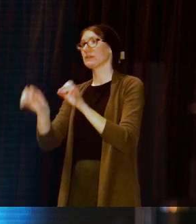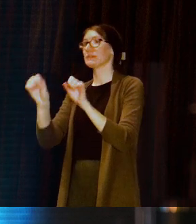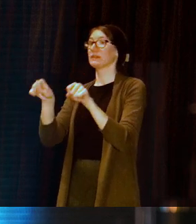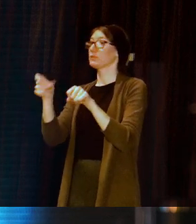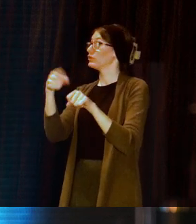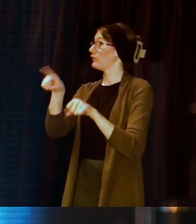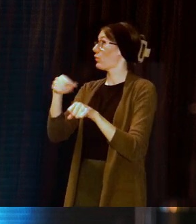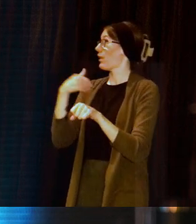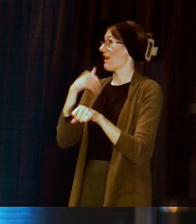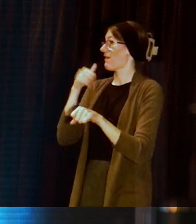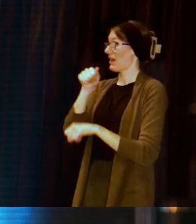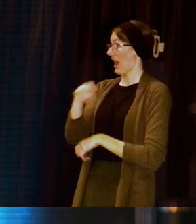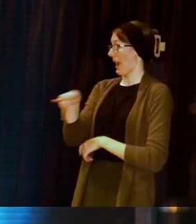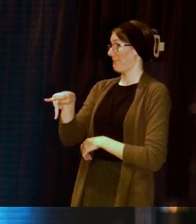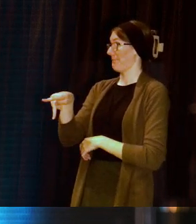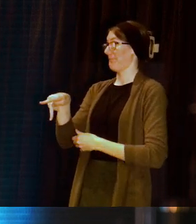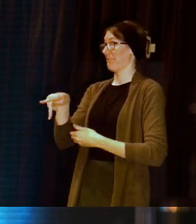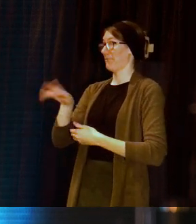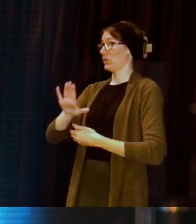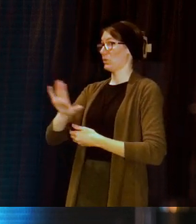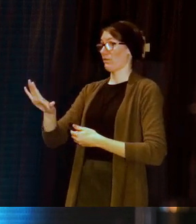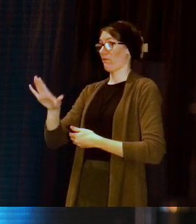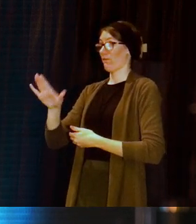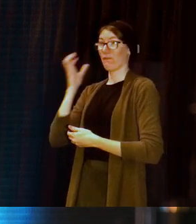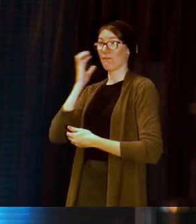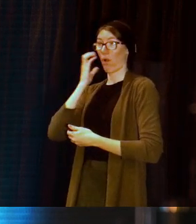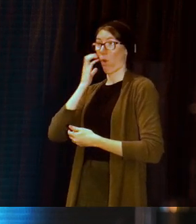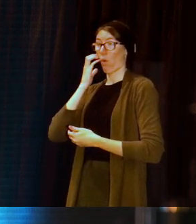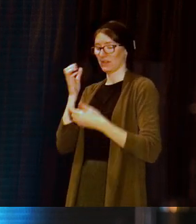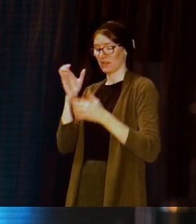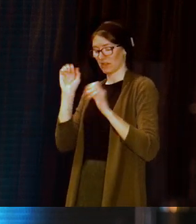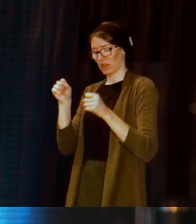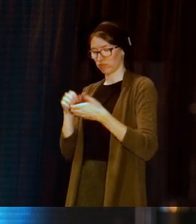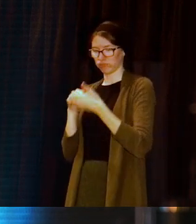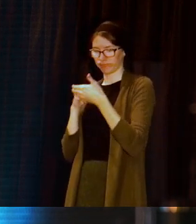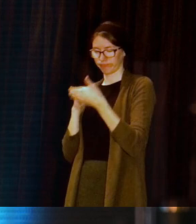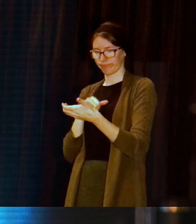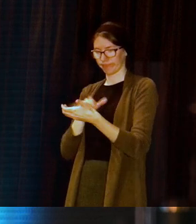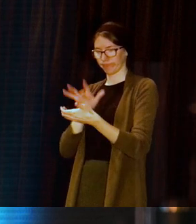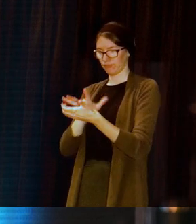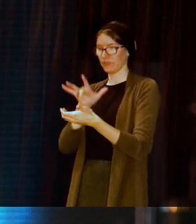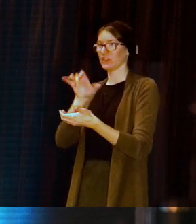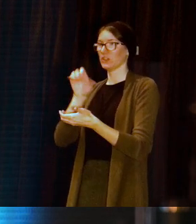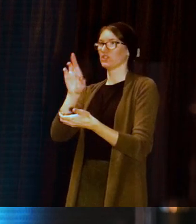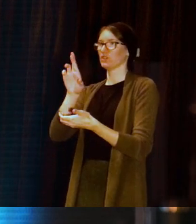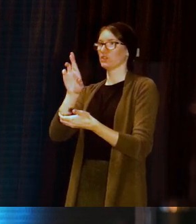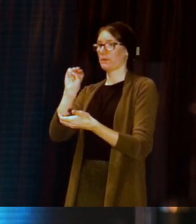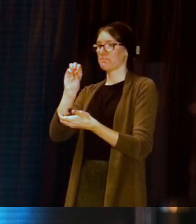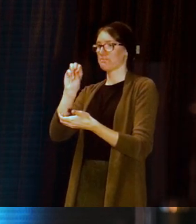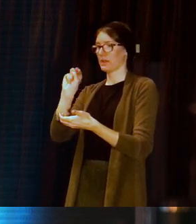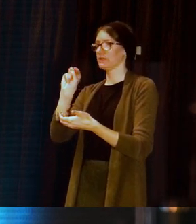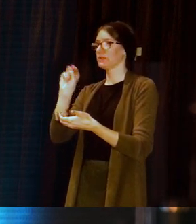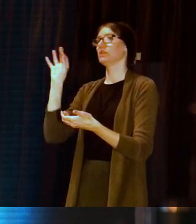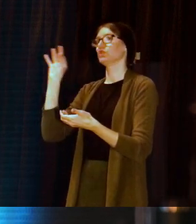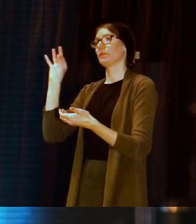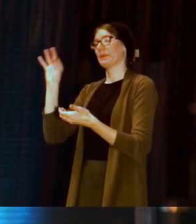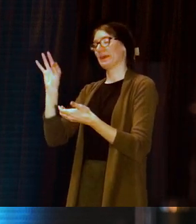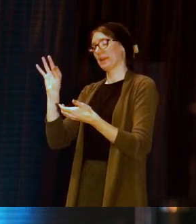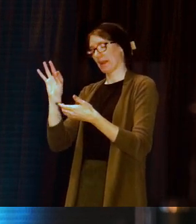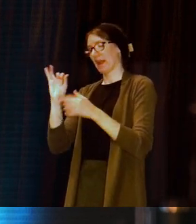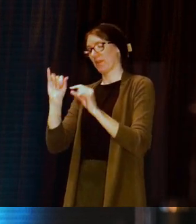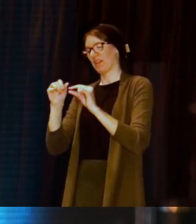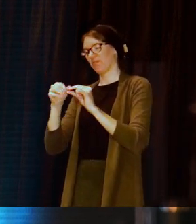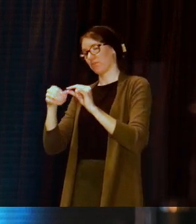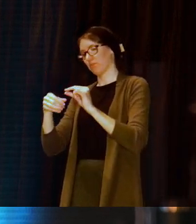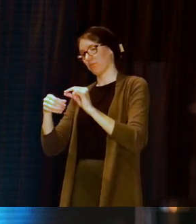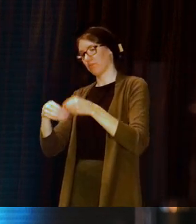you have the app on your phone, you can go on there, tap on the tab that says Sermons, and when you come onto that tab, at the bottom, you'll